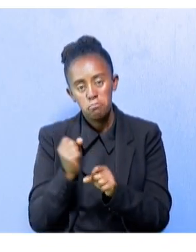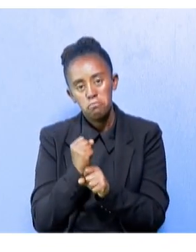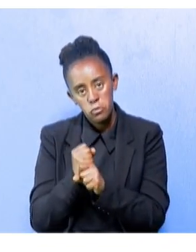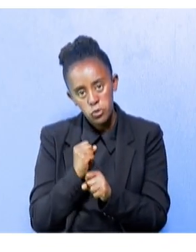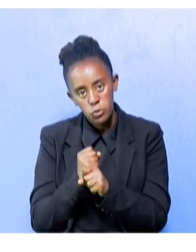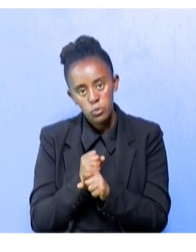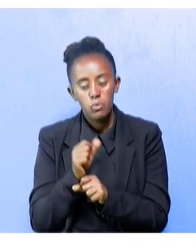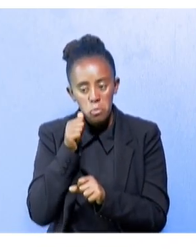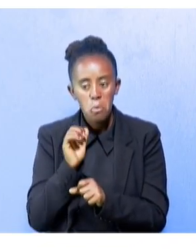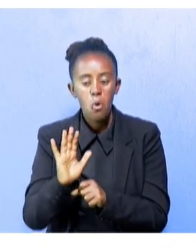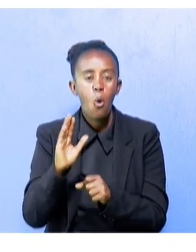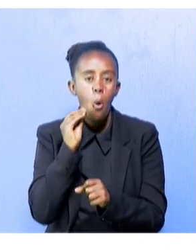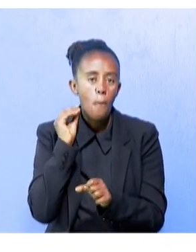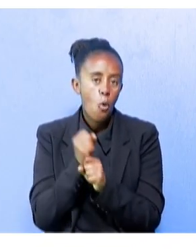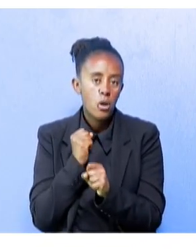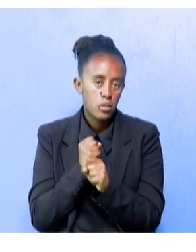her homework.